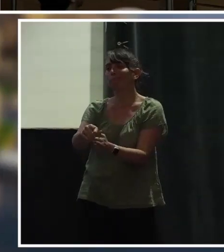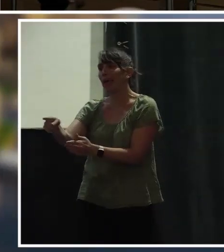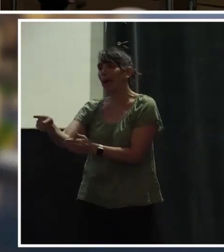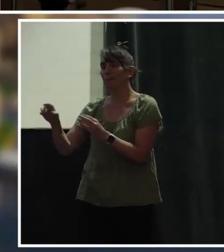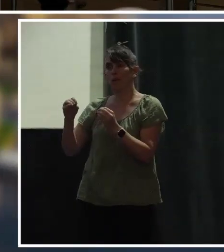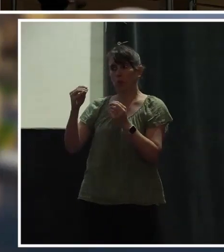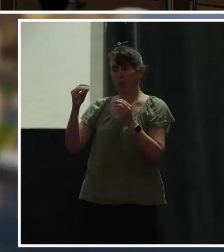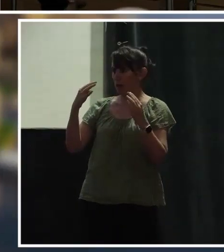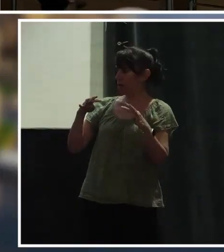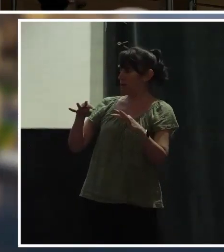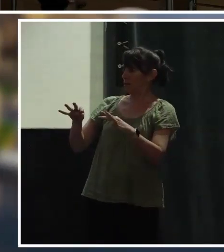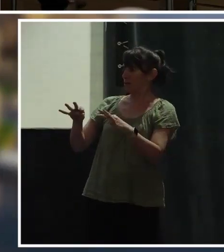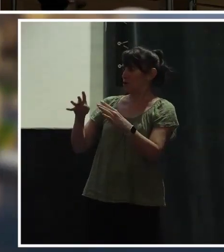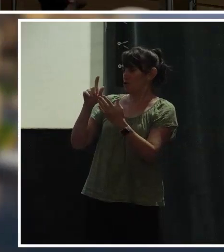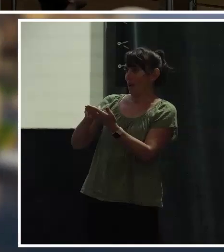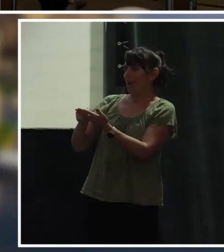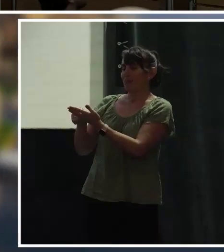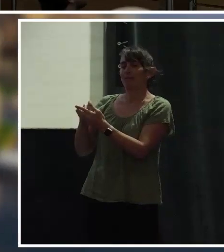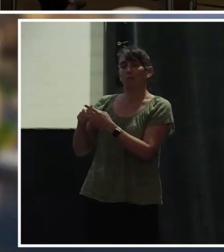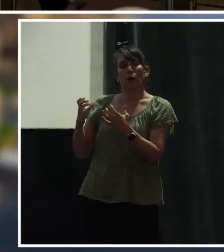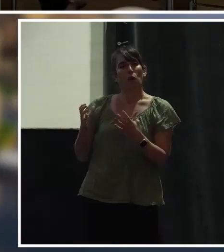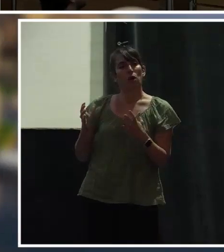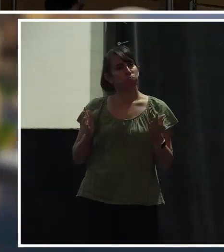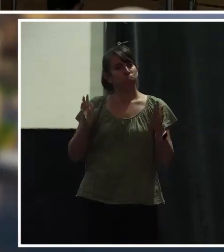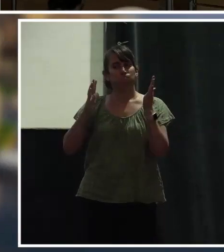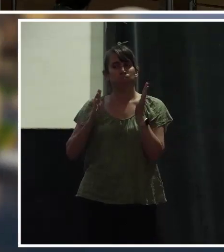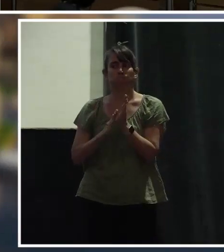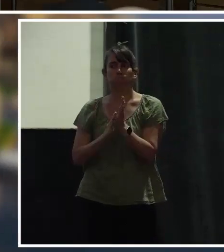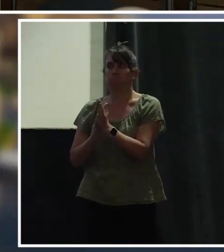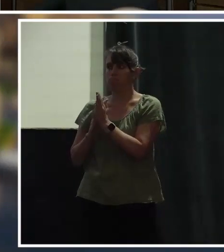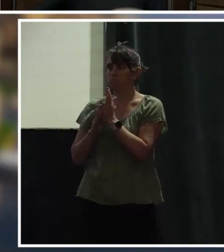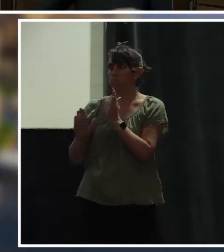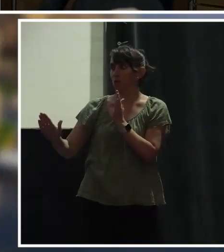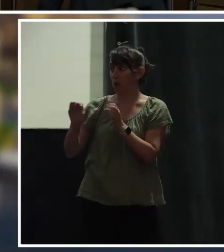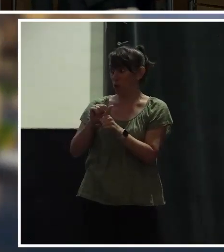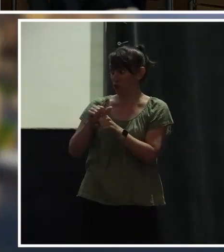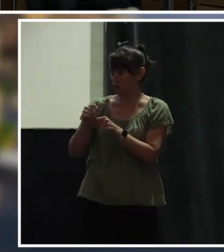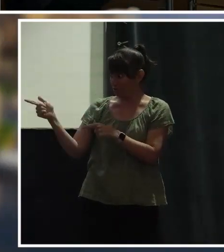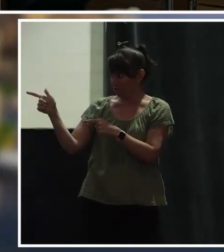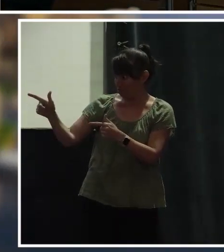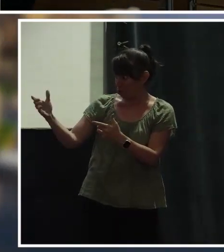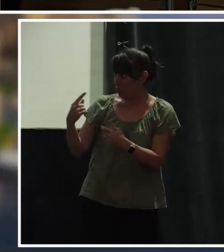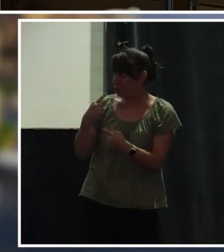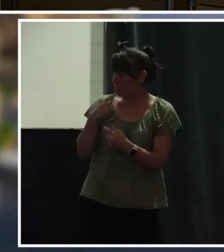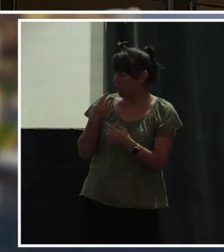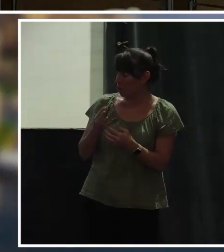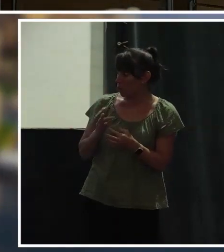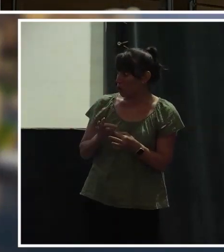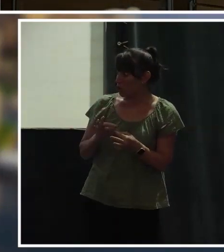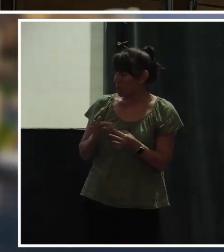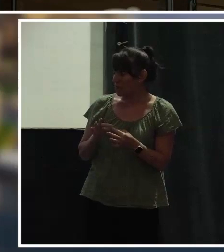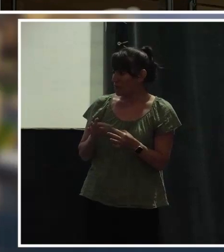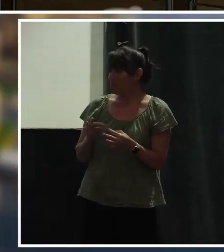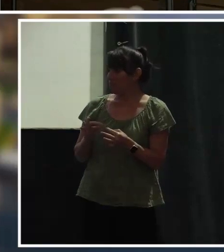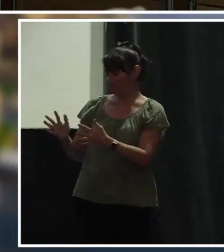I wanted just to sing his praises a little bit and give a little more context on kind of what the city's doing. So Jordan, you want to say a few words? Give Jordan a